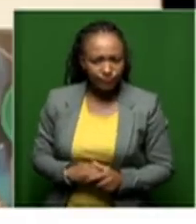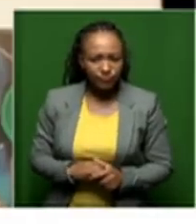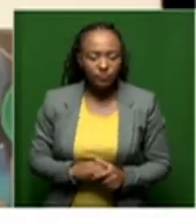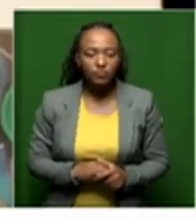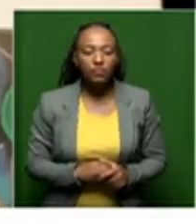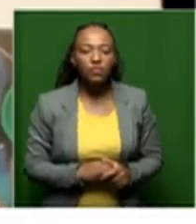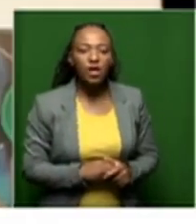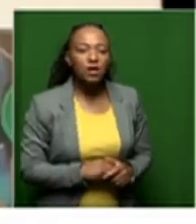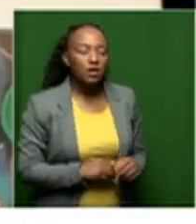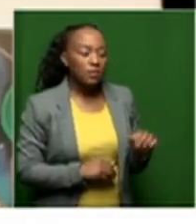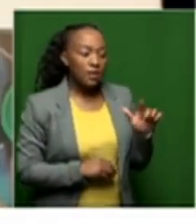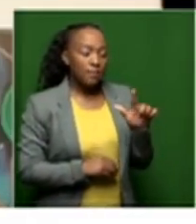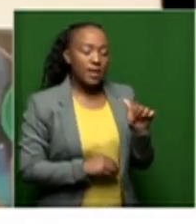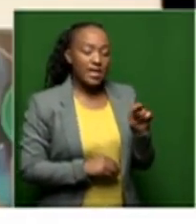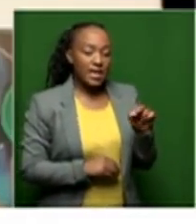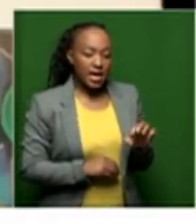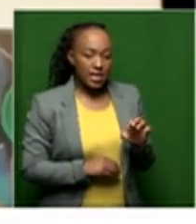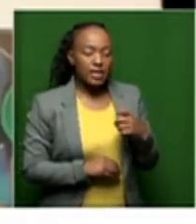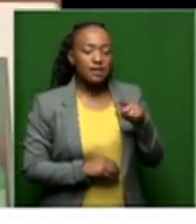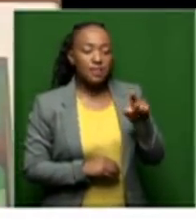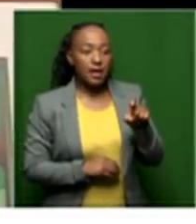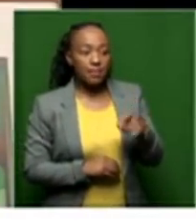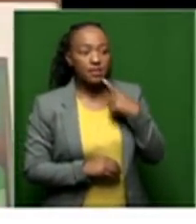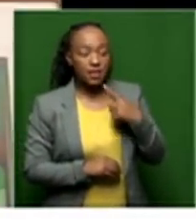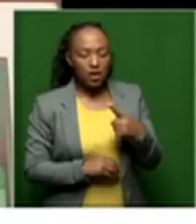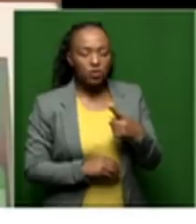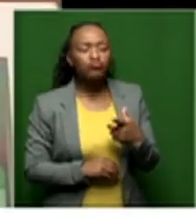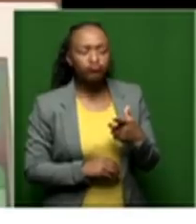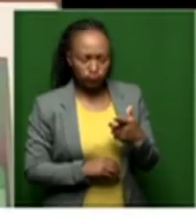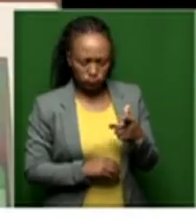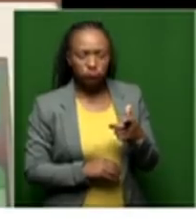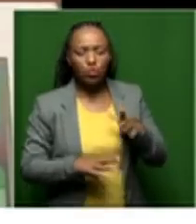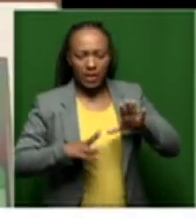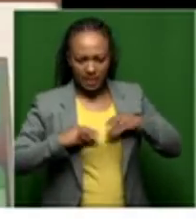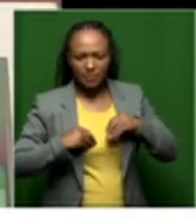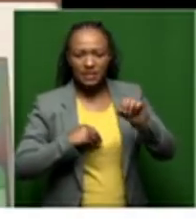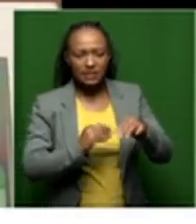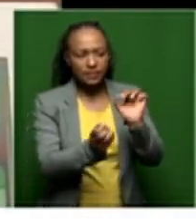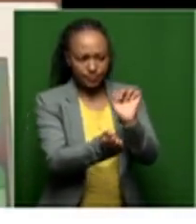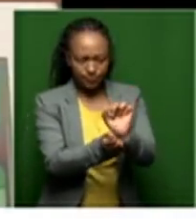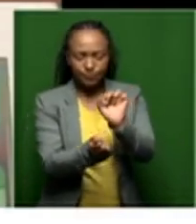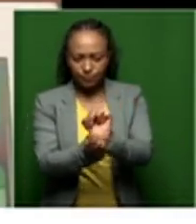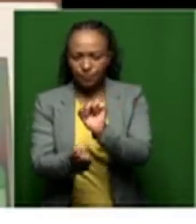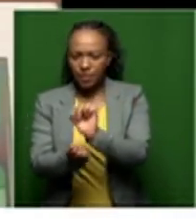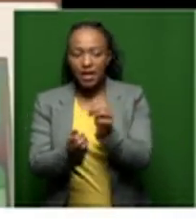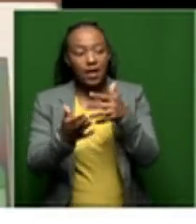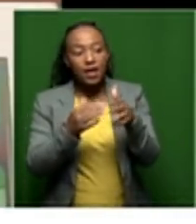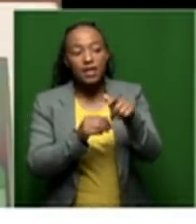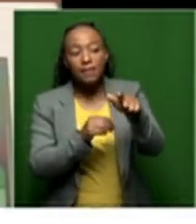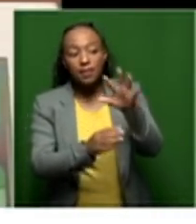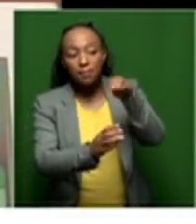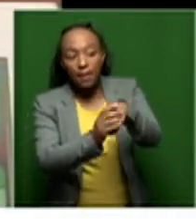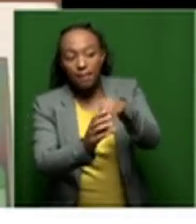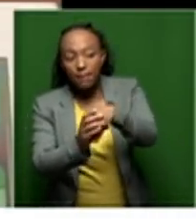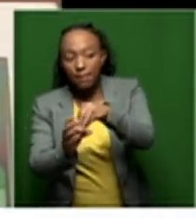Lian, I must say that whilst we welcome the arrests, of course, and we want everybody who's implicated